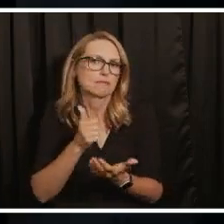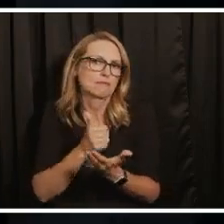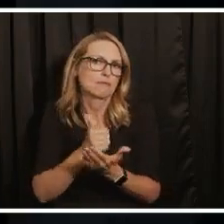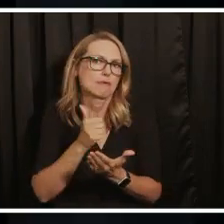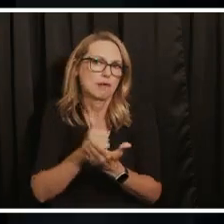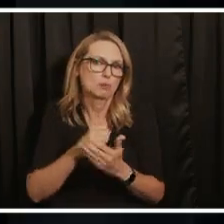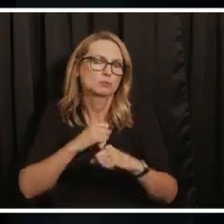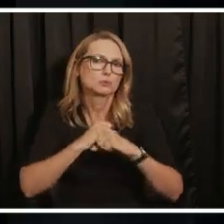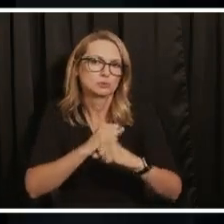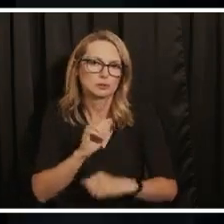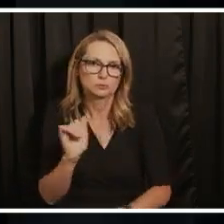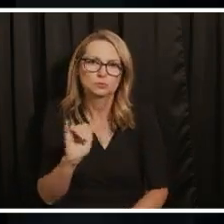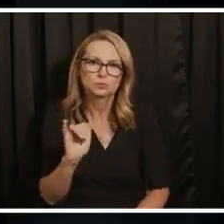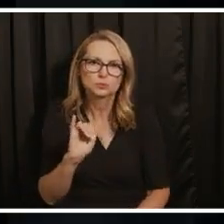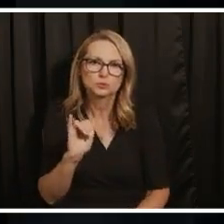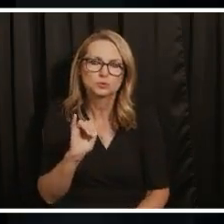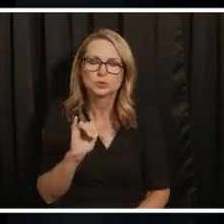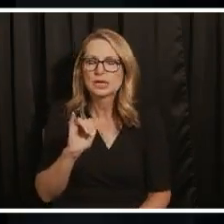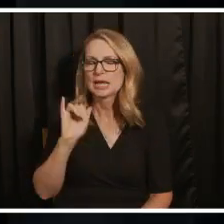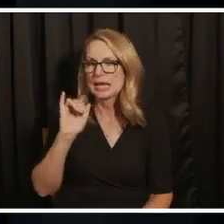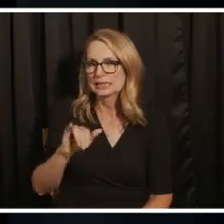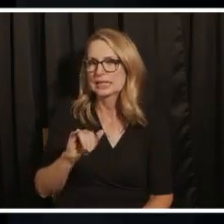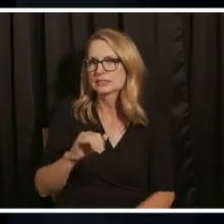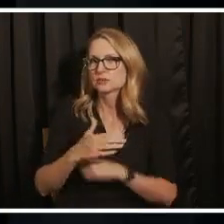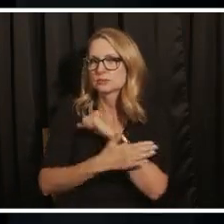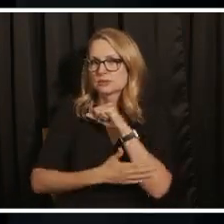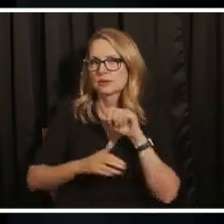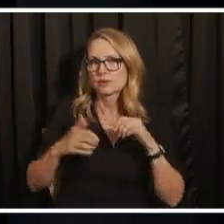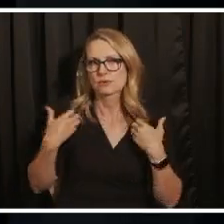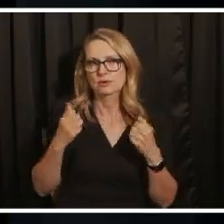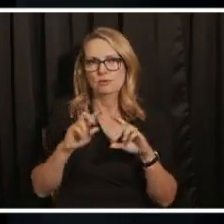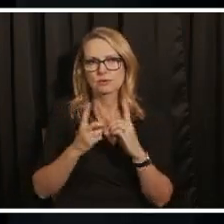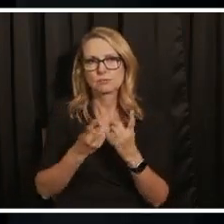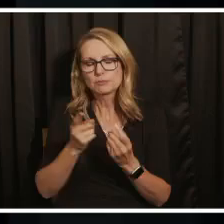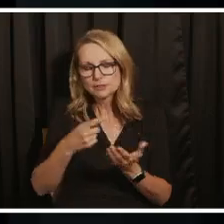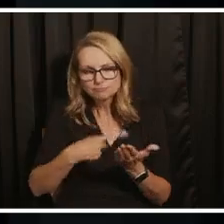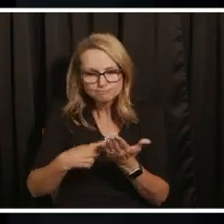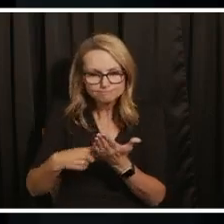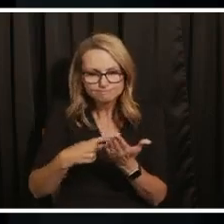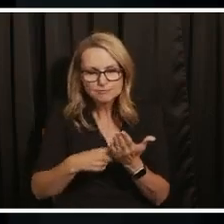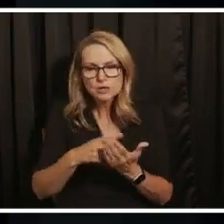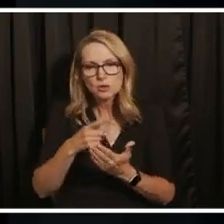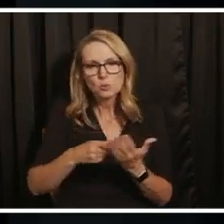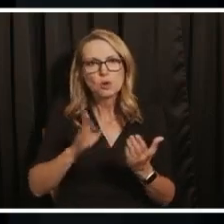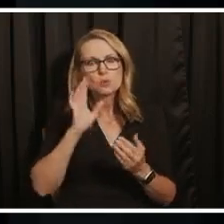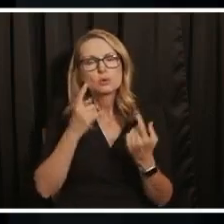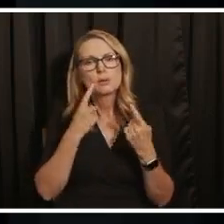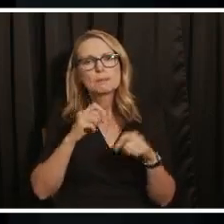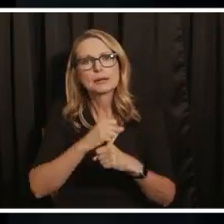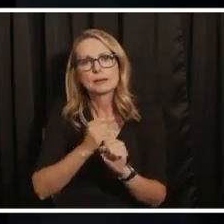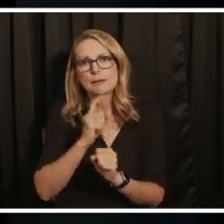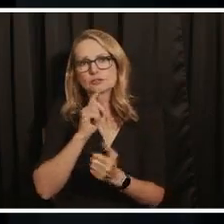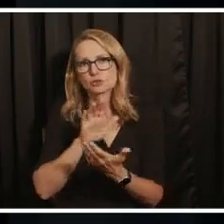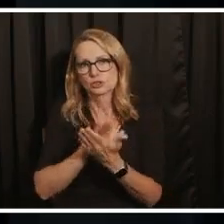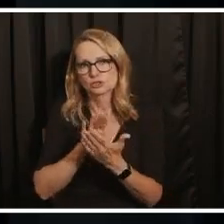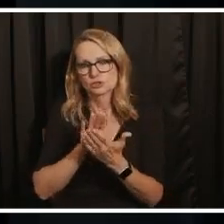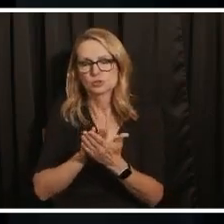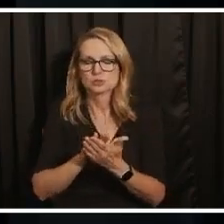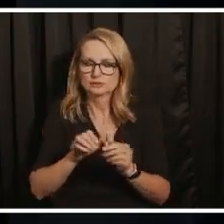really the thoughtful work that county health departments are doing with school districts to find out what can work to make sure that schools are a safe